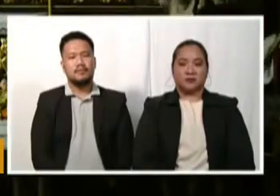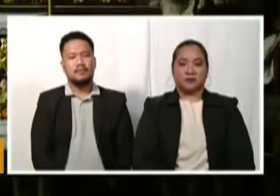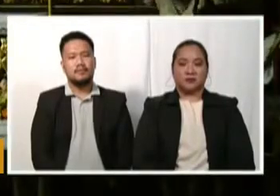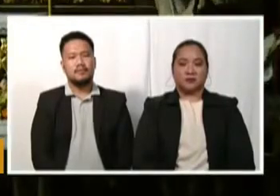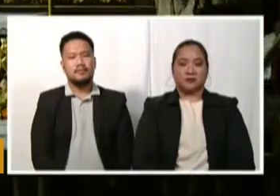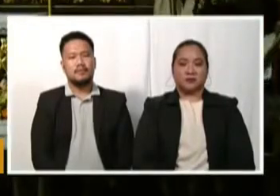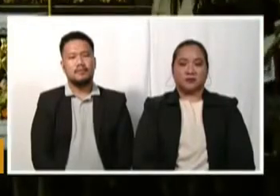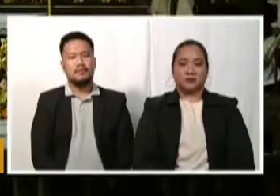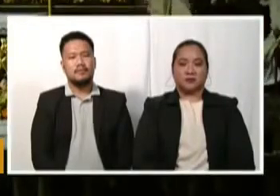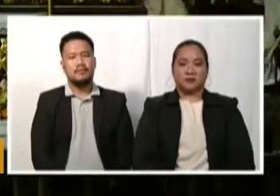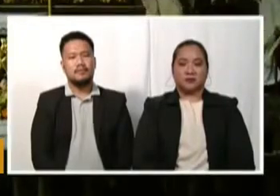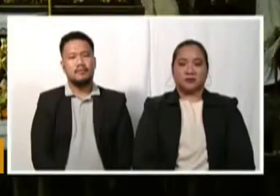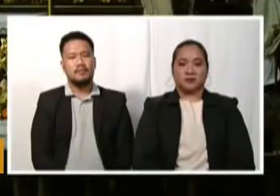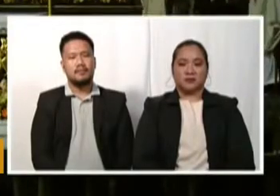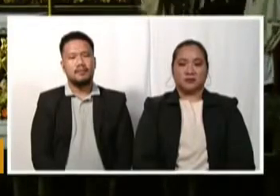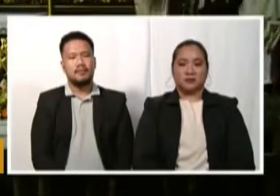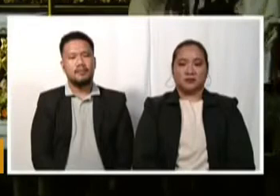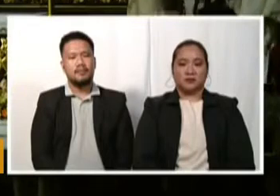Please stand.